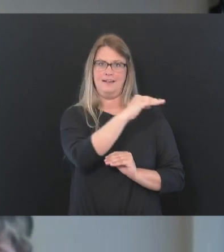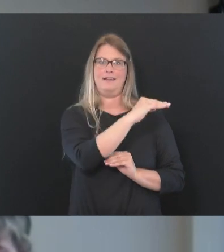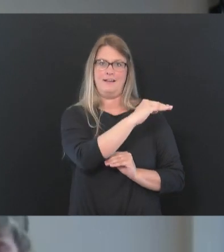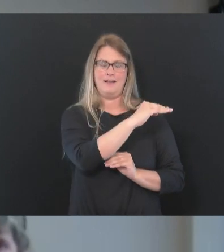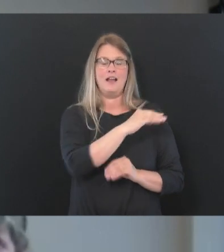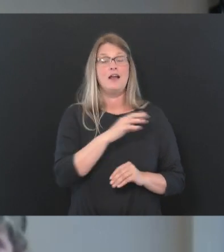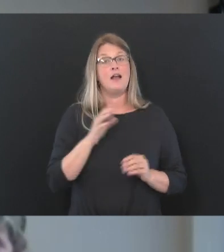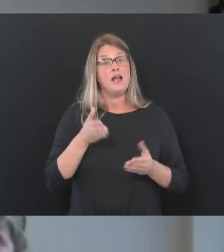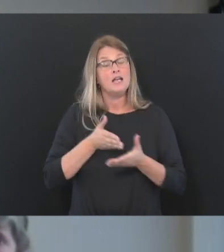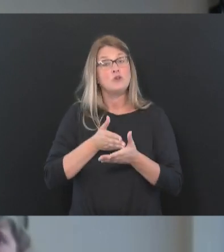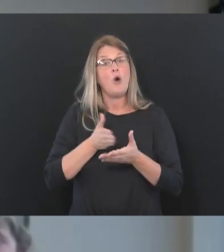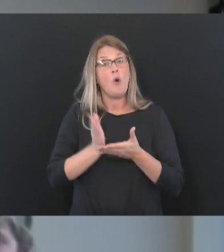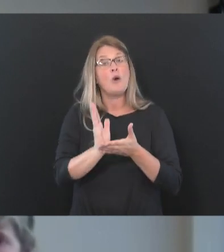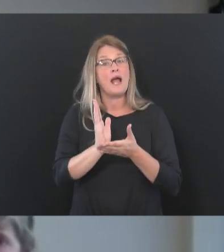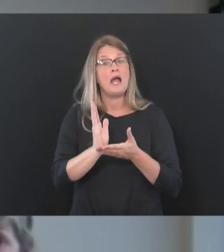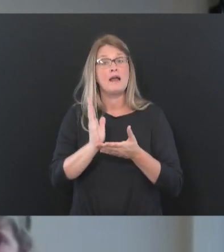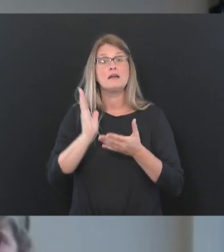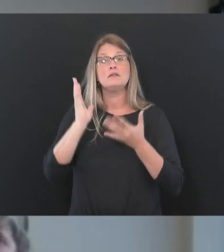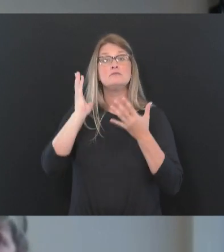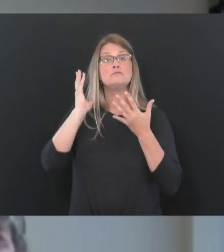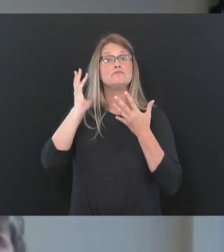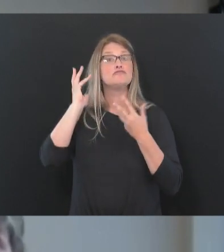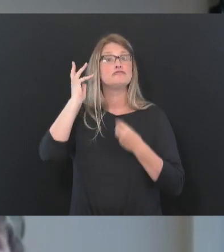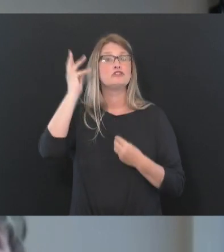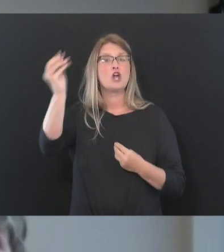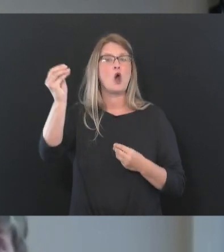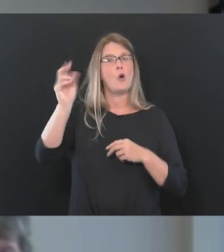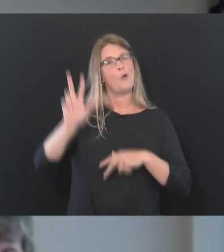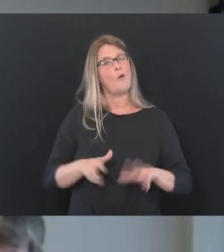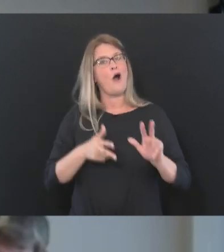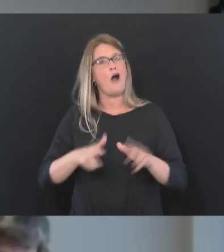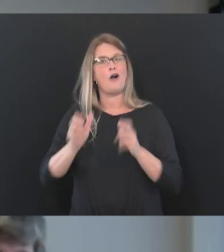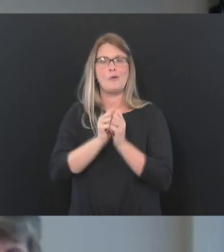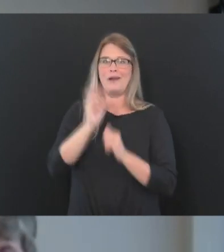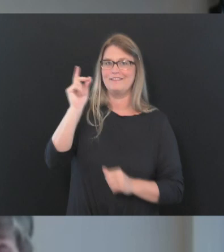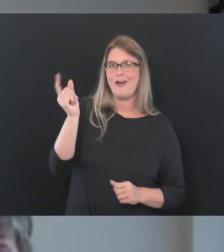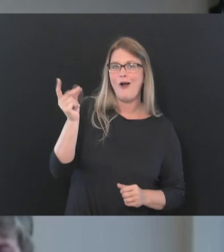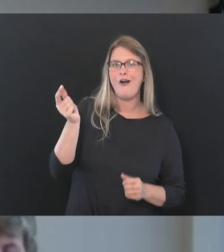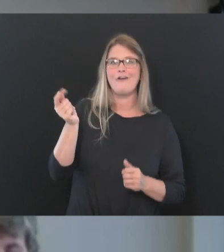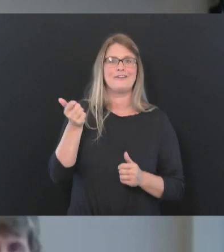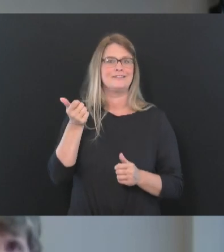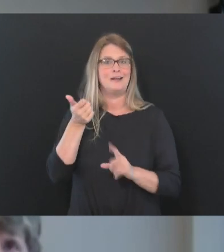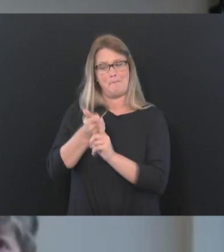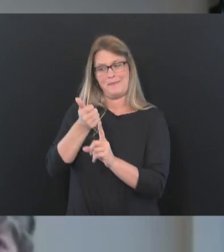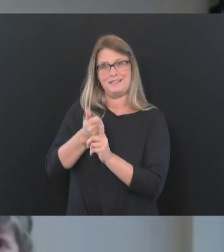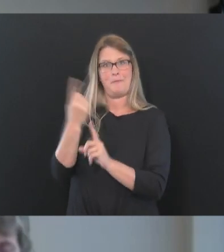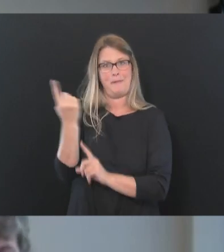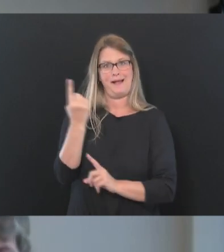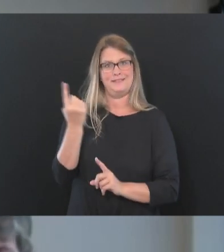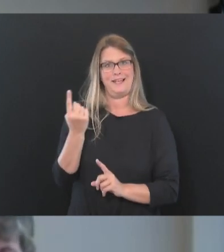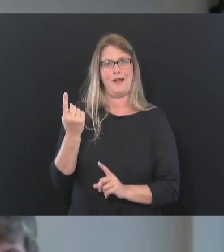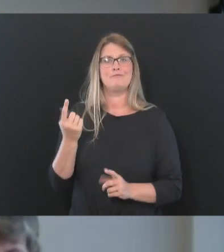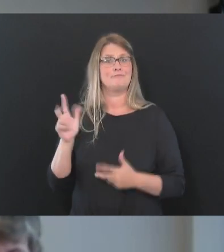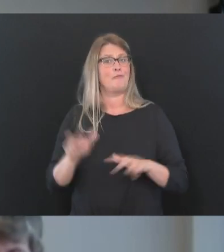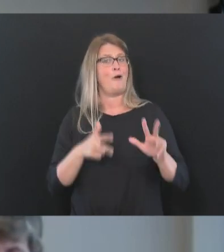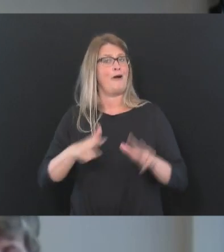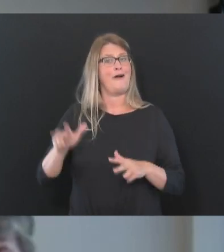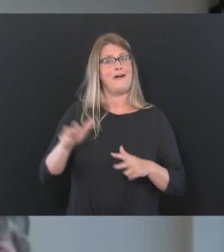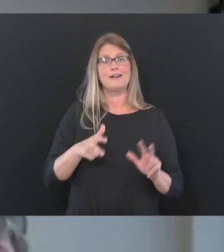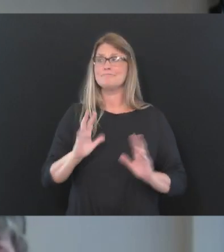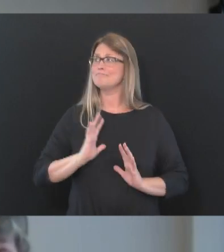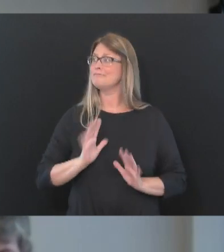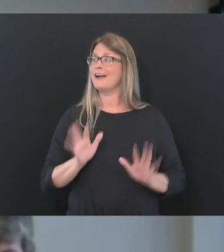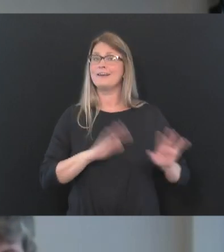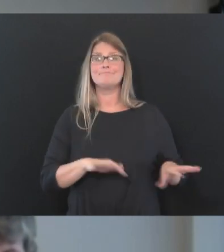It's okay to do things like, if you are going to go out, take a walk with your dog and you're on your own and can do that physical distancing, that's absolutely fine. So it's okay